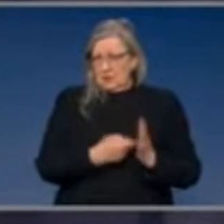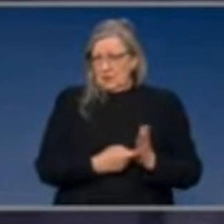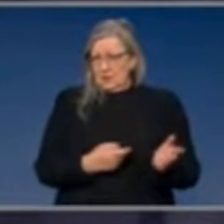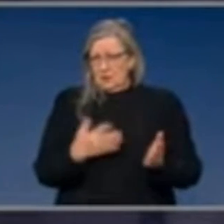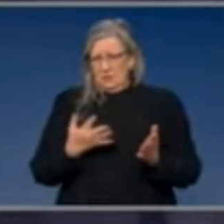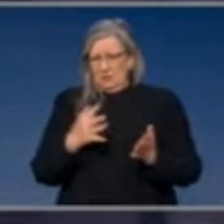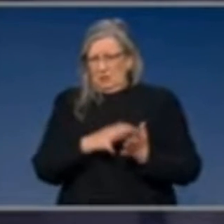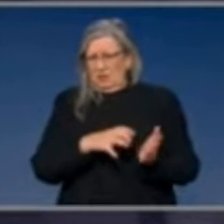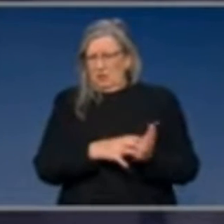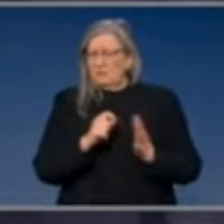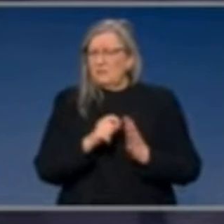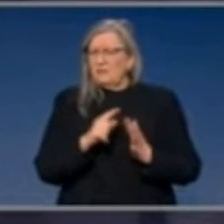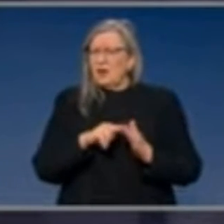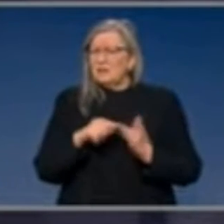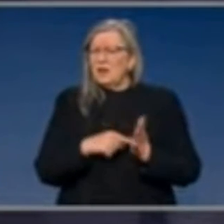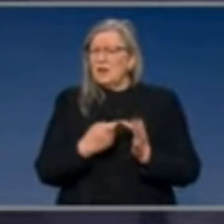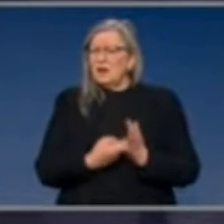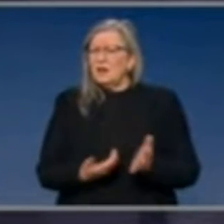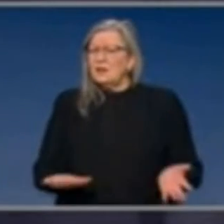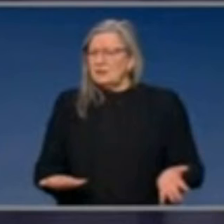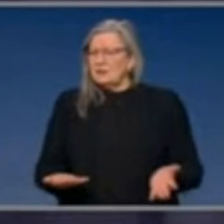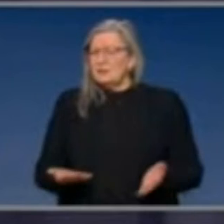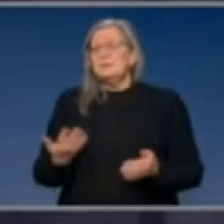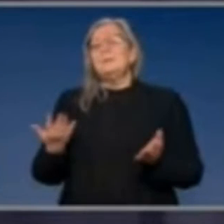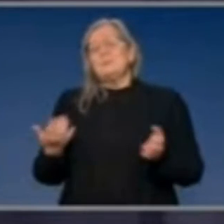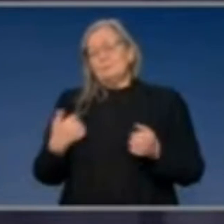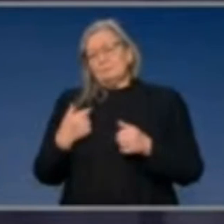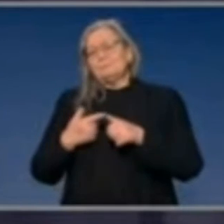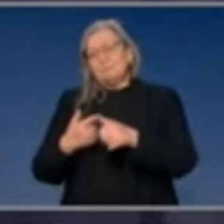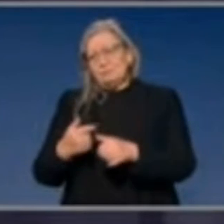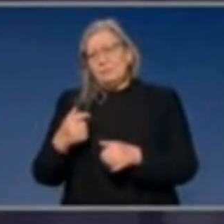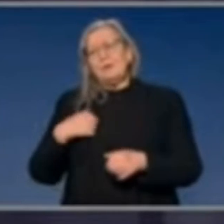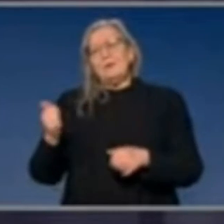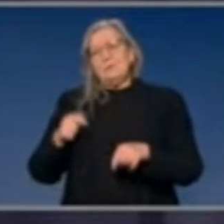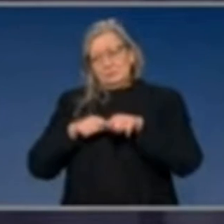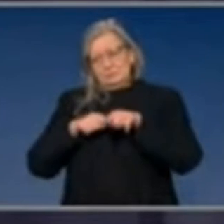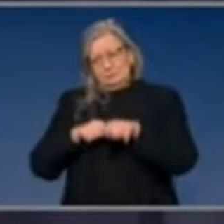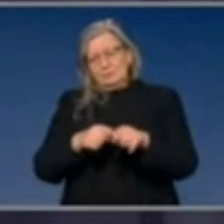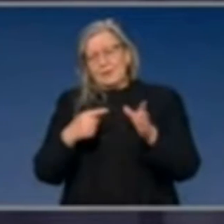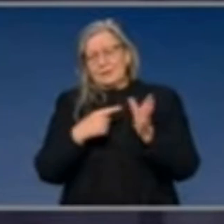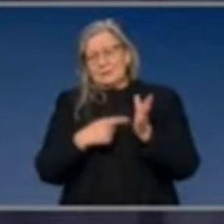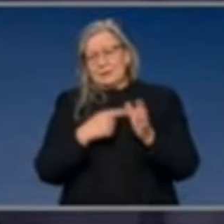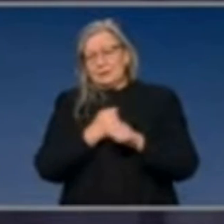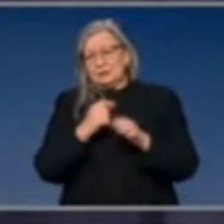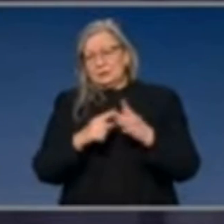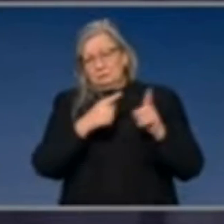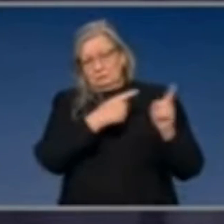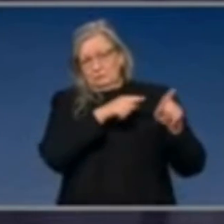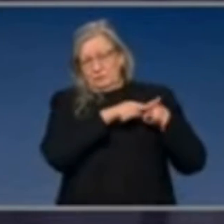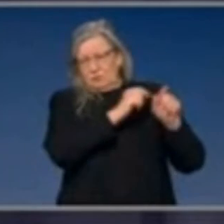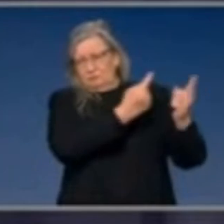things. Firstly, we have followed Atagi's advice, which does explain exactly that sequencing. Yours is a very fair